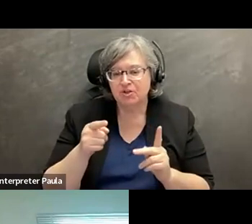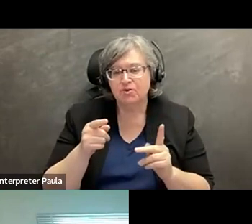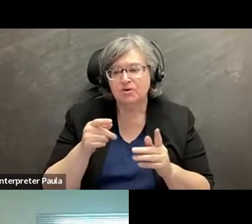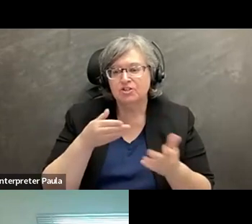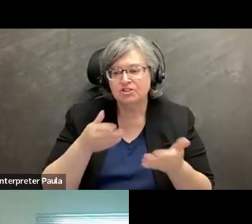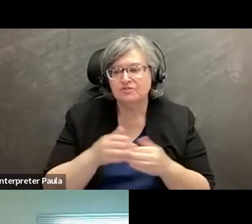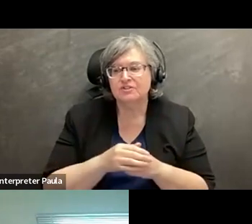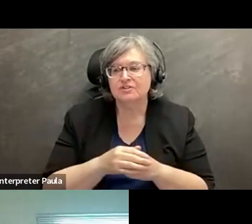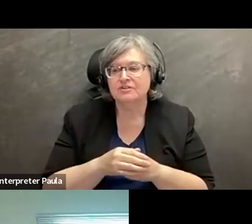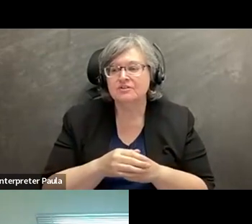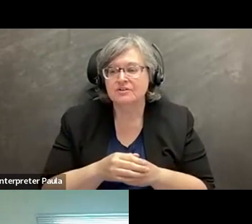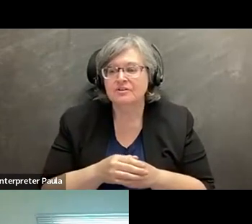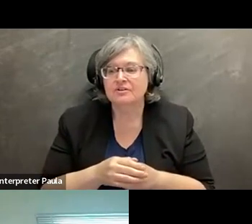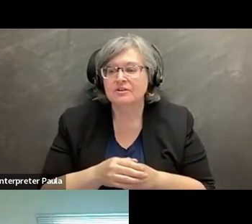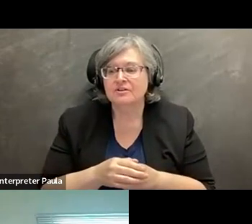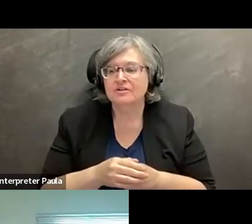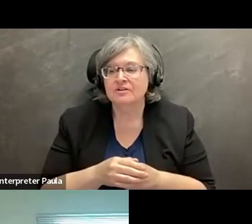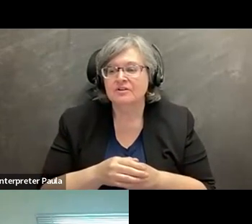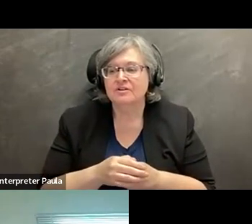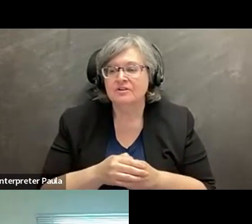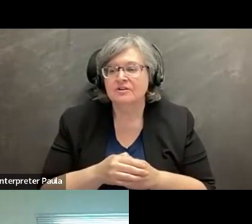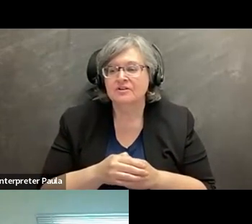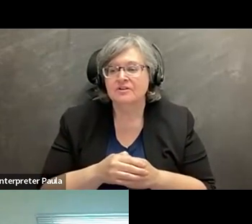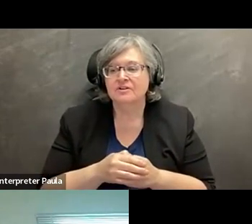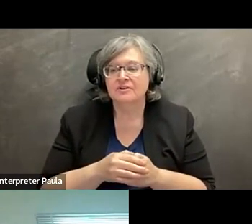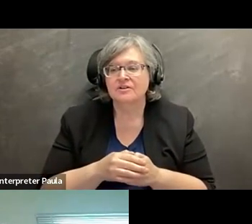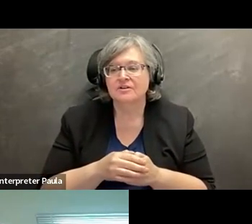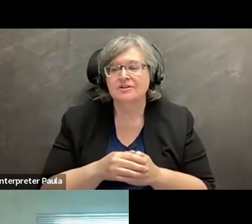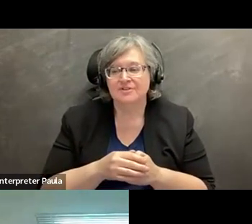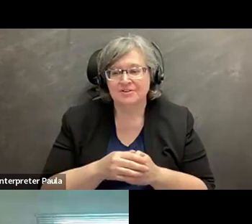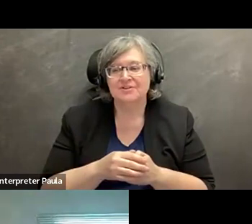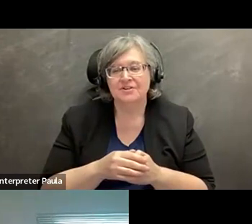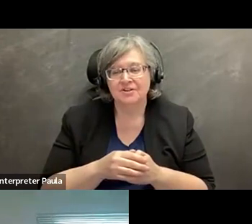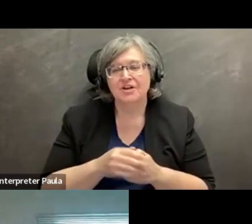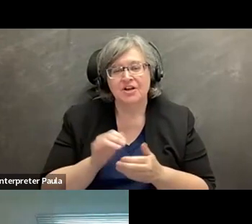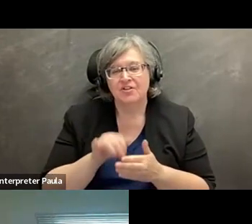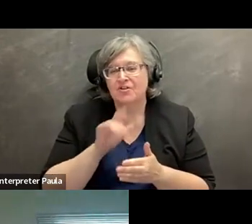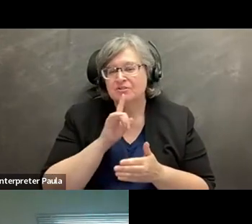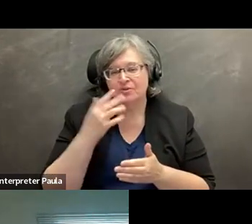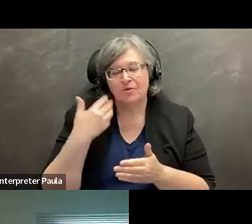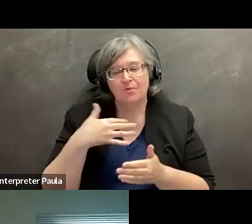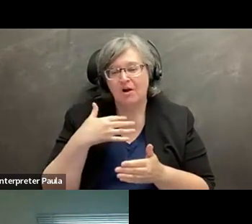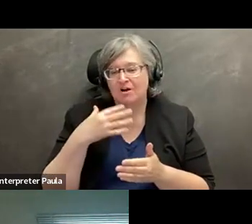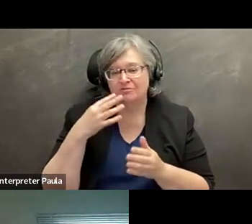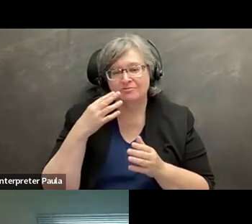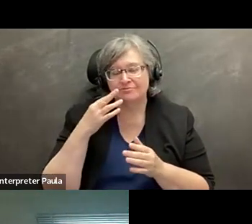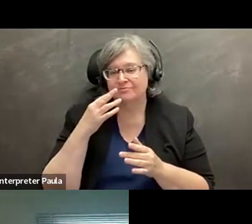Doris, please tell us like how many in that particular area, because that was so mind-blowing to me.